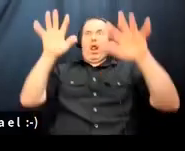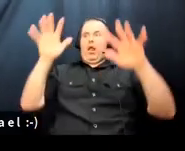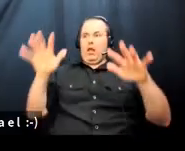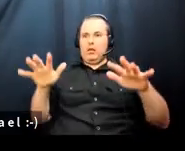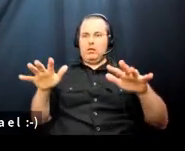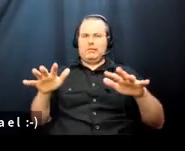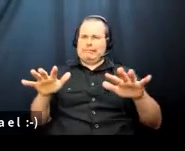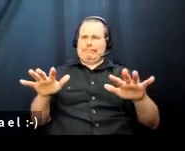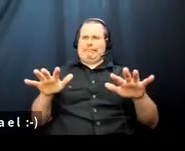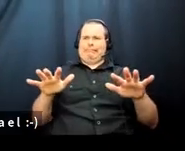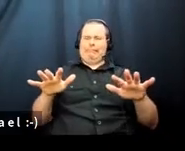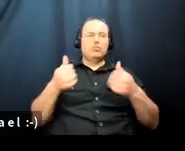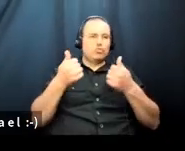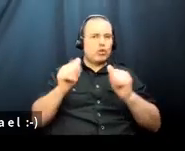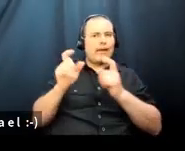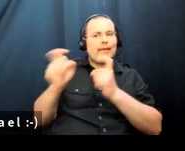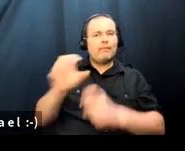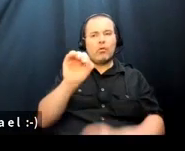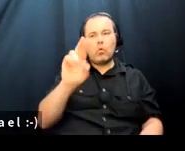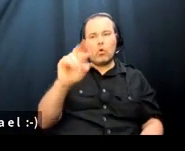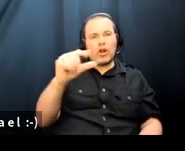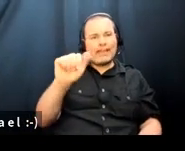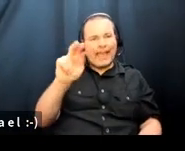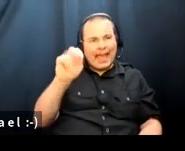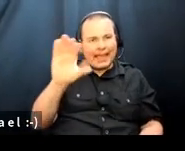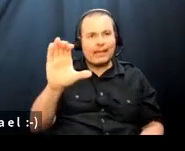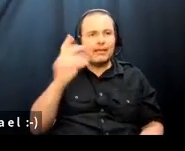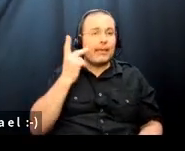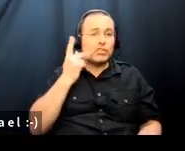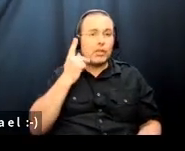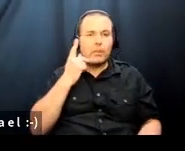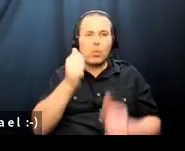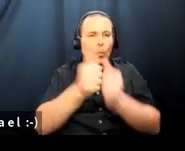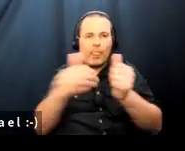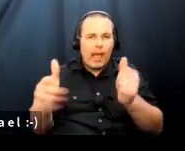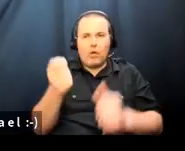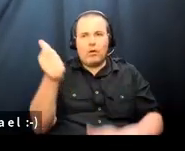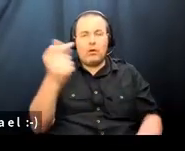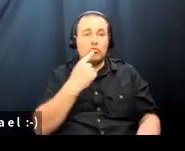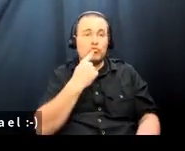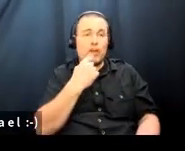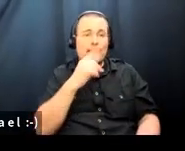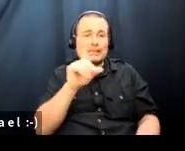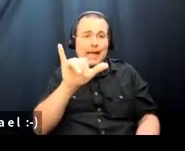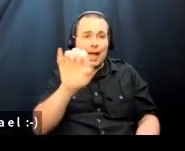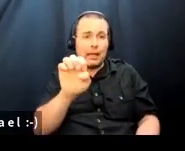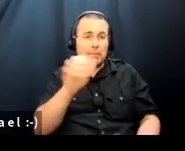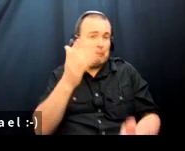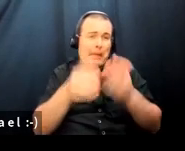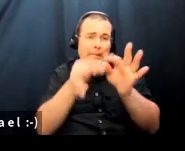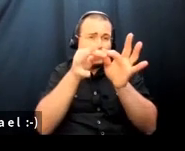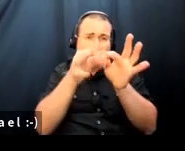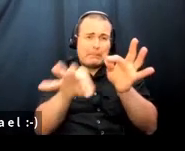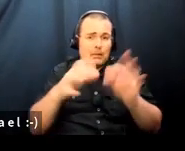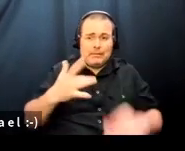ketchup that doesn't have the red dye in it. Could it be that simple sensitivity? Okay,